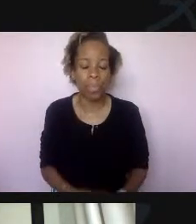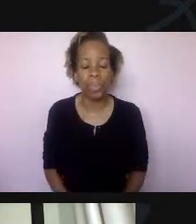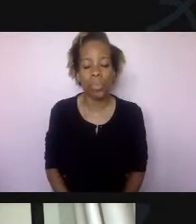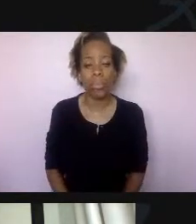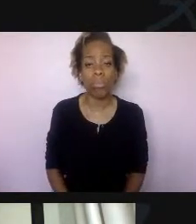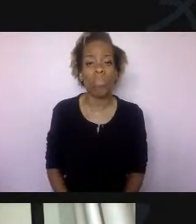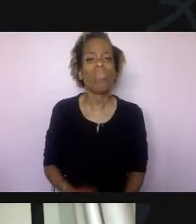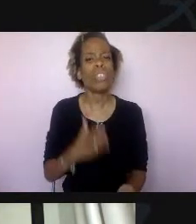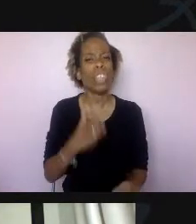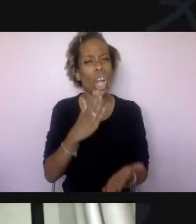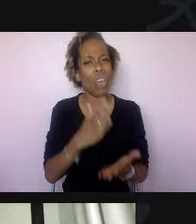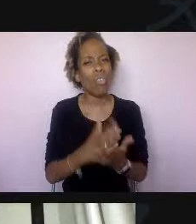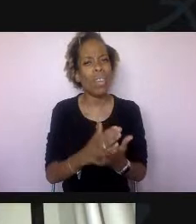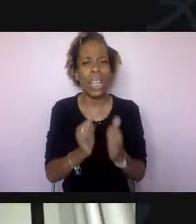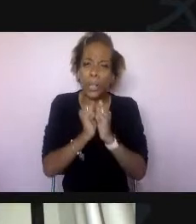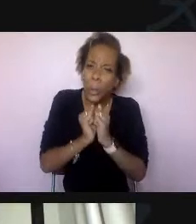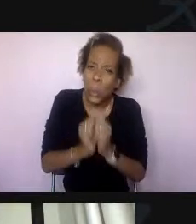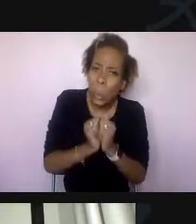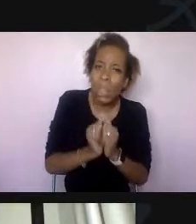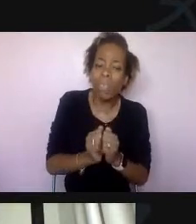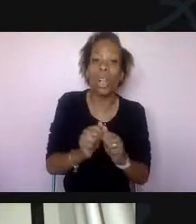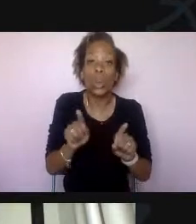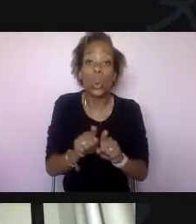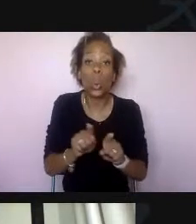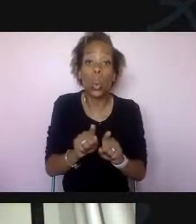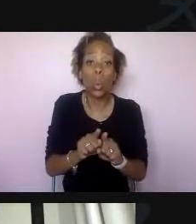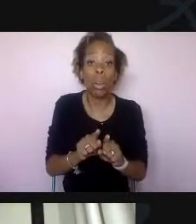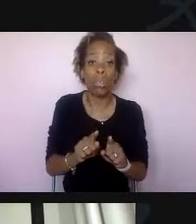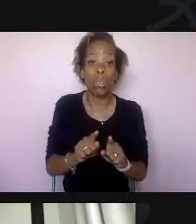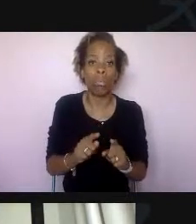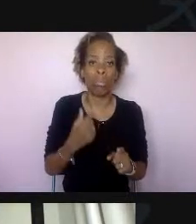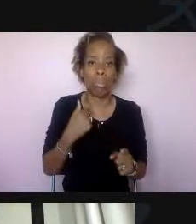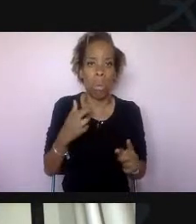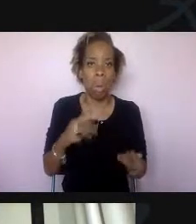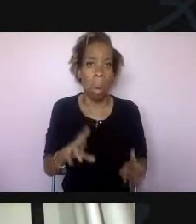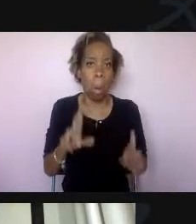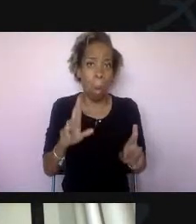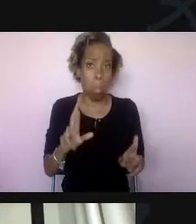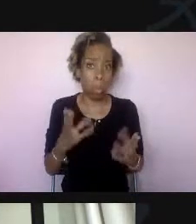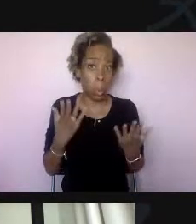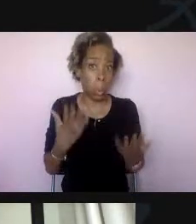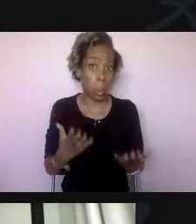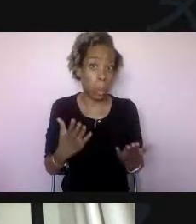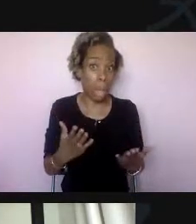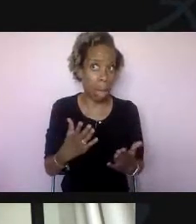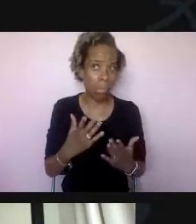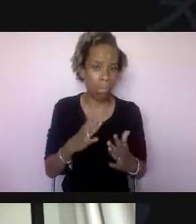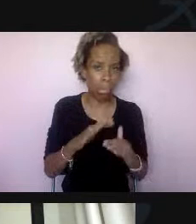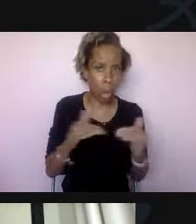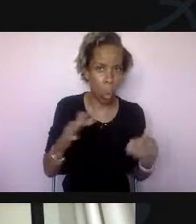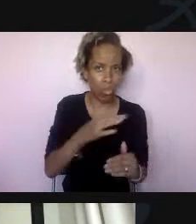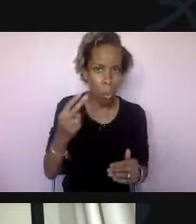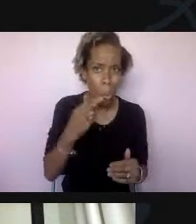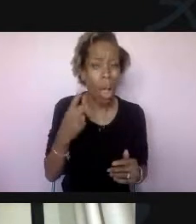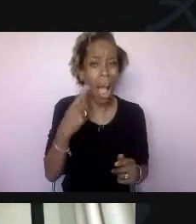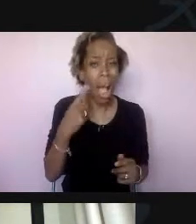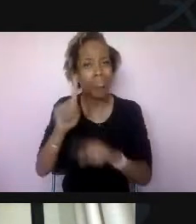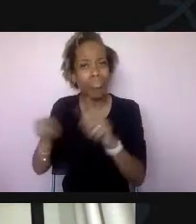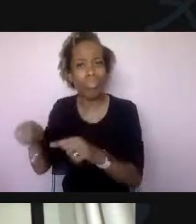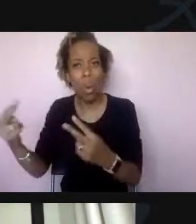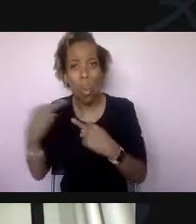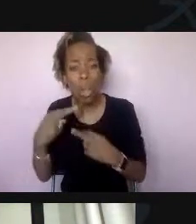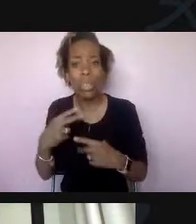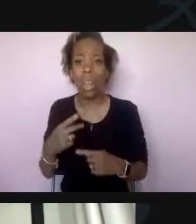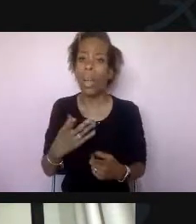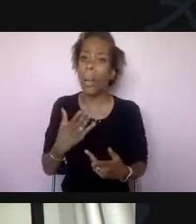that context as well, I think, to make sure, and I hope today there are not just people who are equality reps watching this, but also people who are doing the main part of negotiations, to bring in